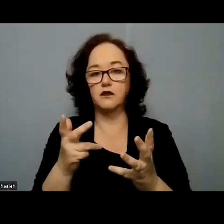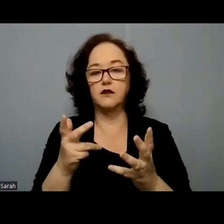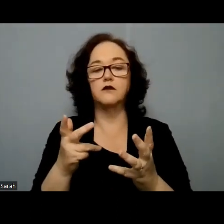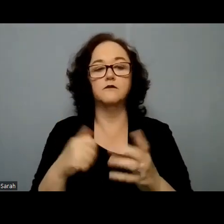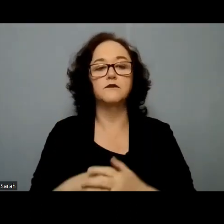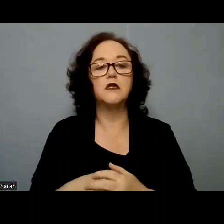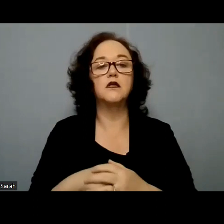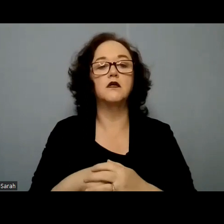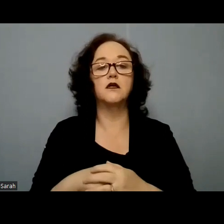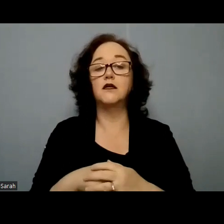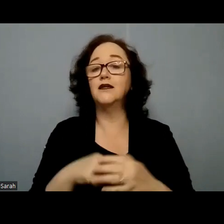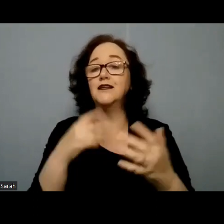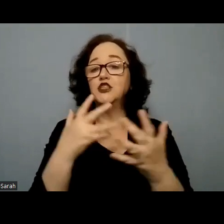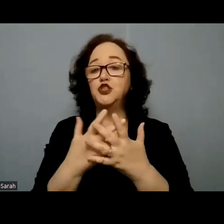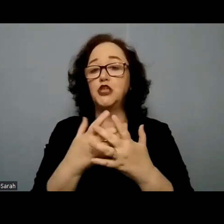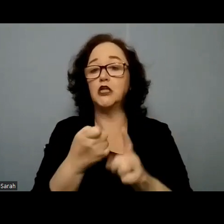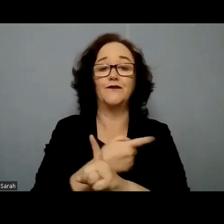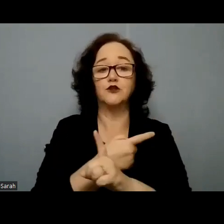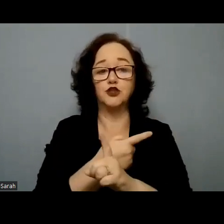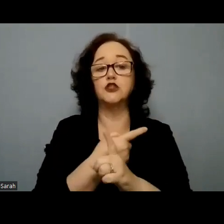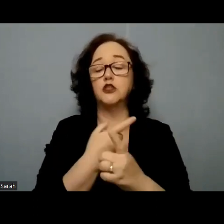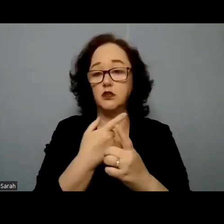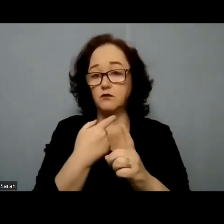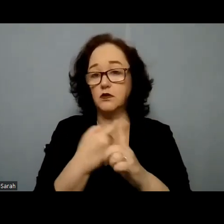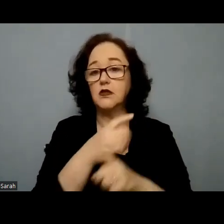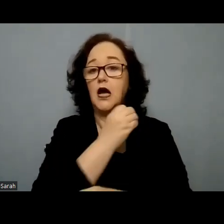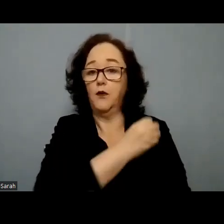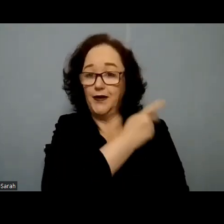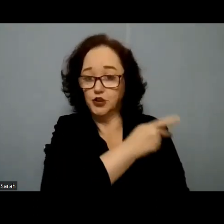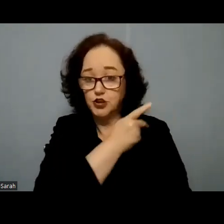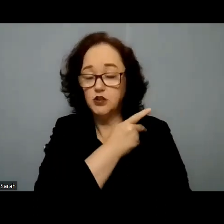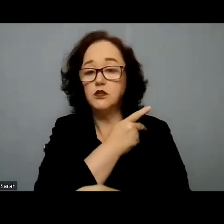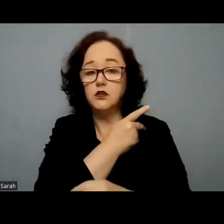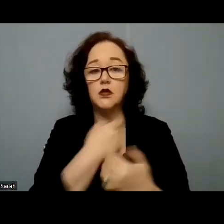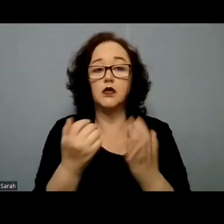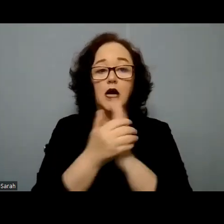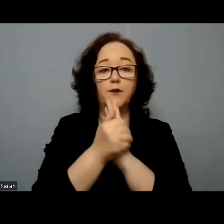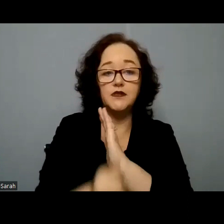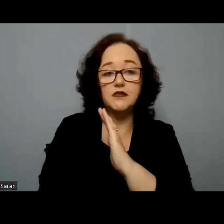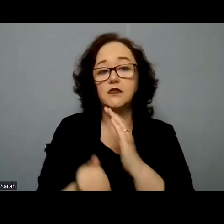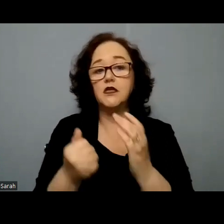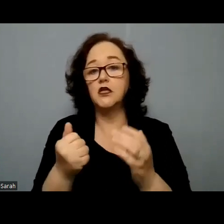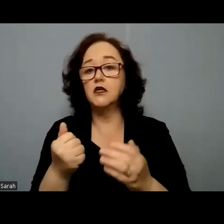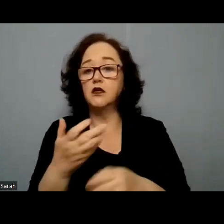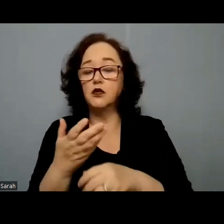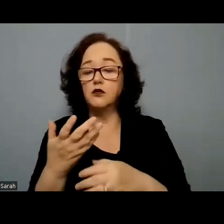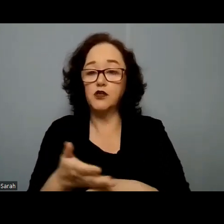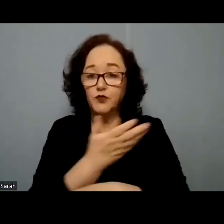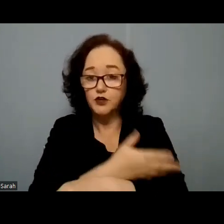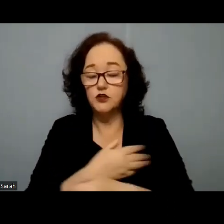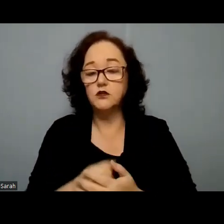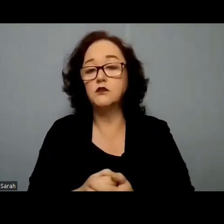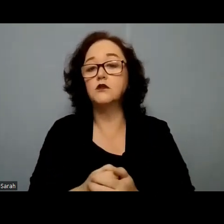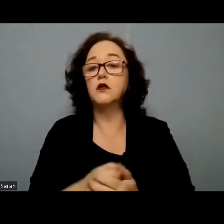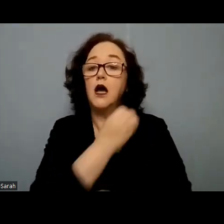teams outside the scope in outpatient competency restoration. Also through in our outpatient care,